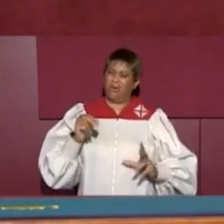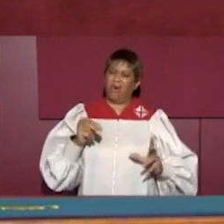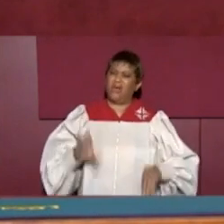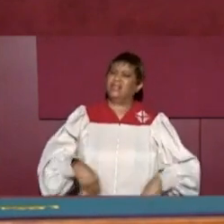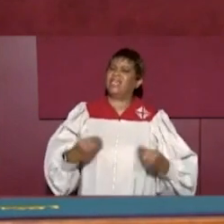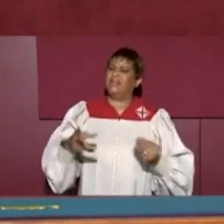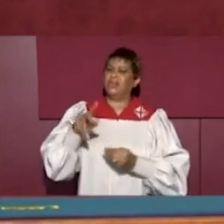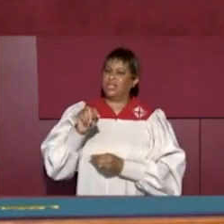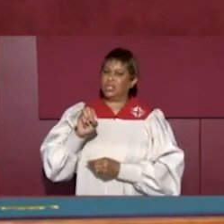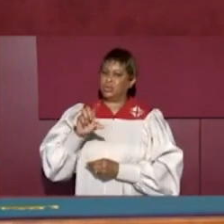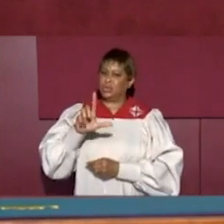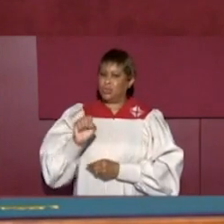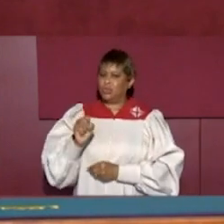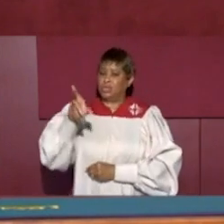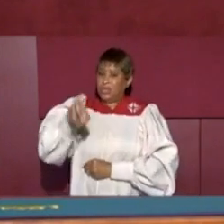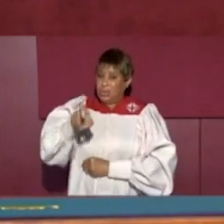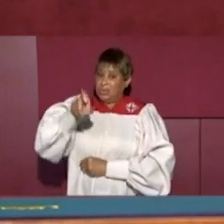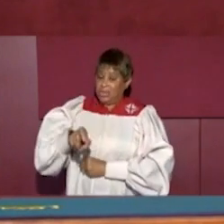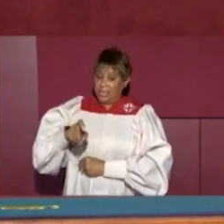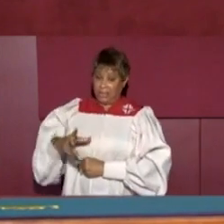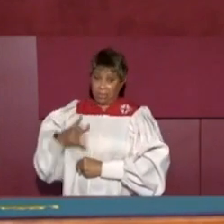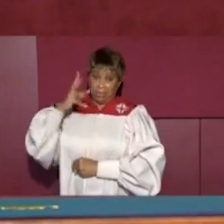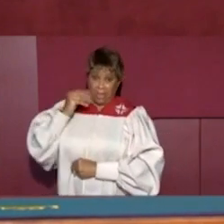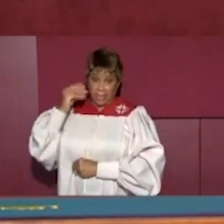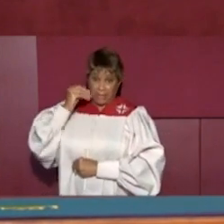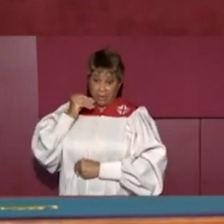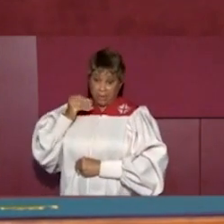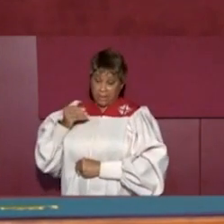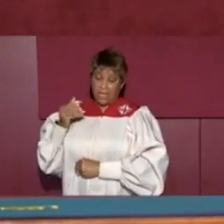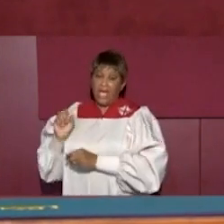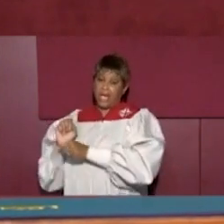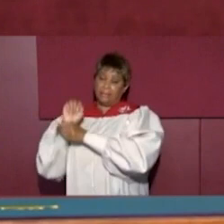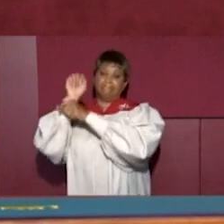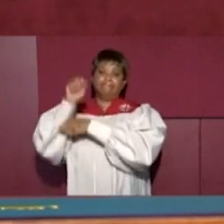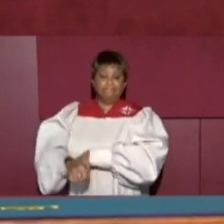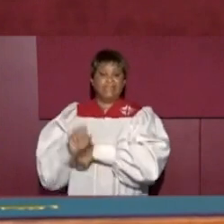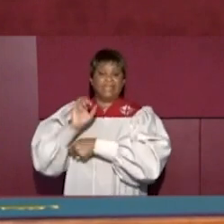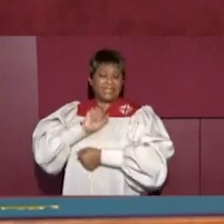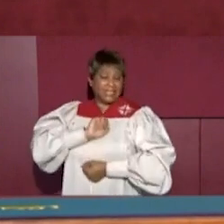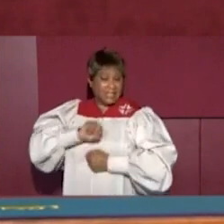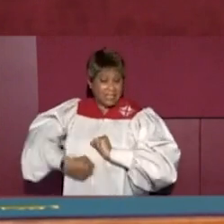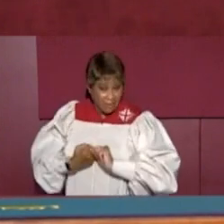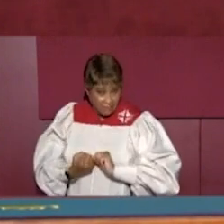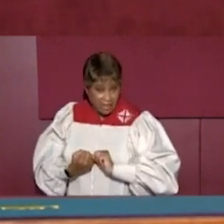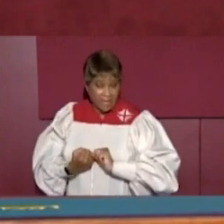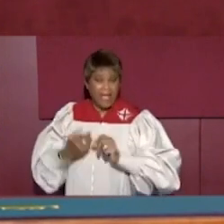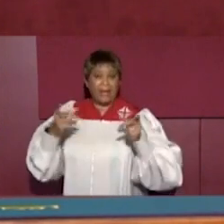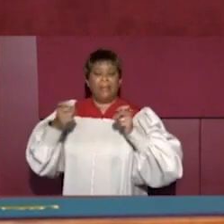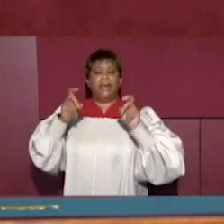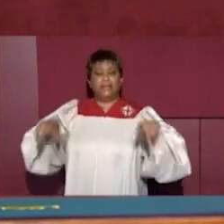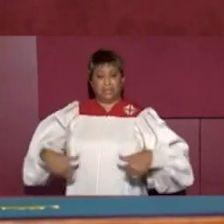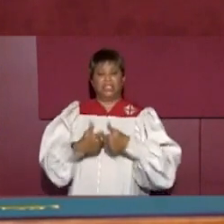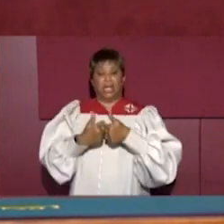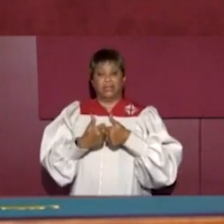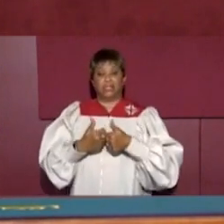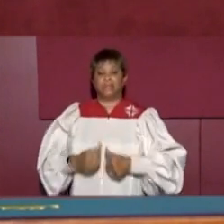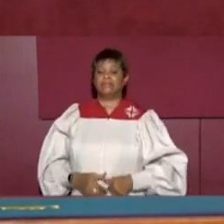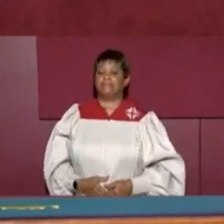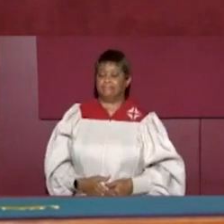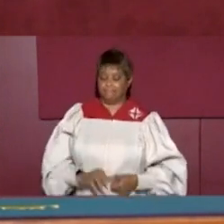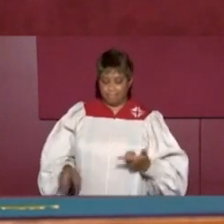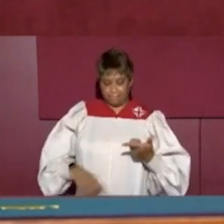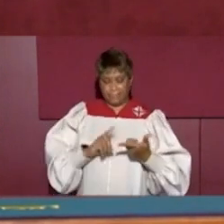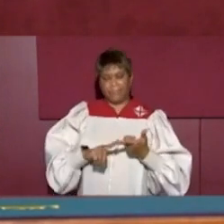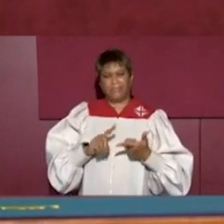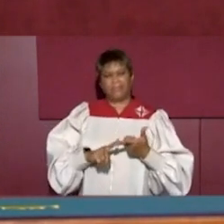the tools that you need to go through those sufferings and deal with those challenges. I have to reconcile letter B that